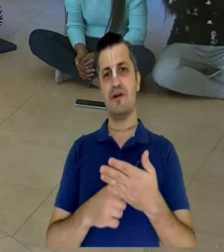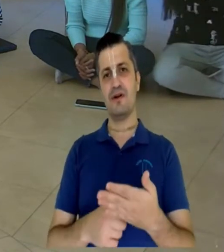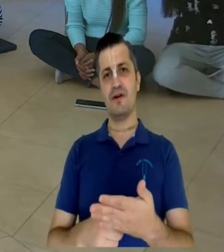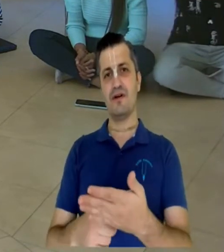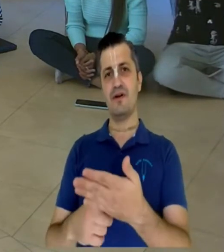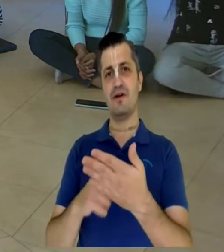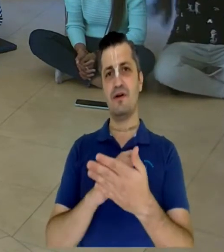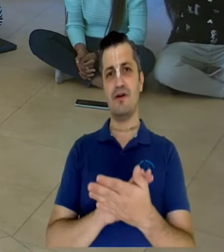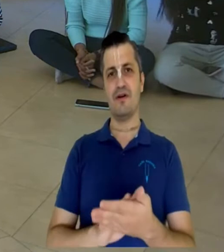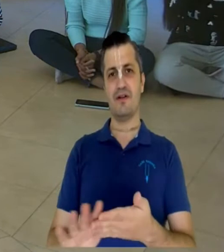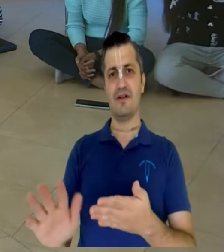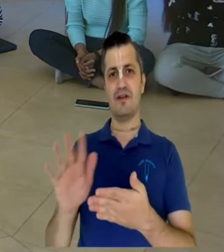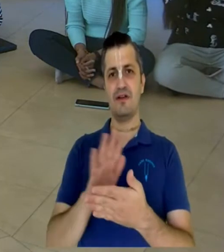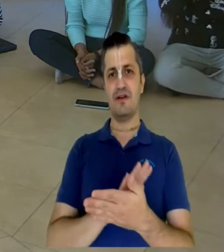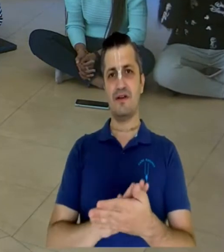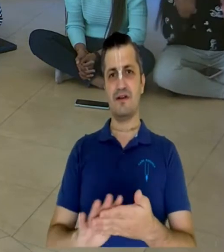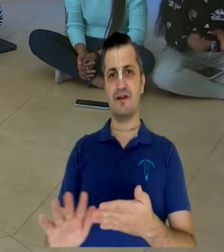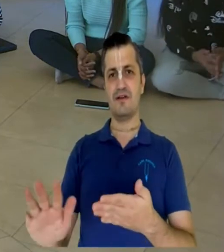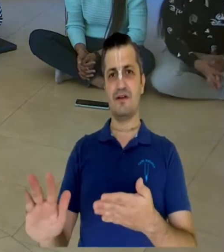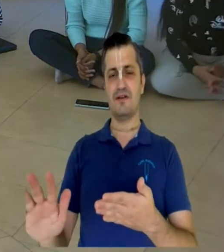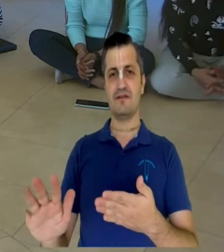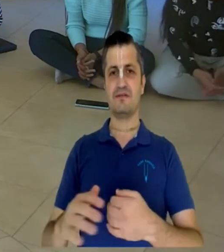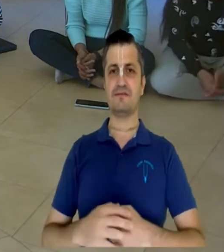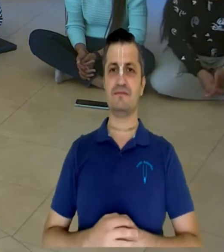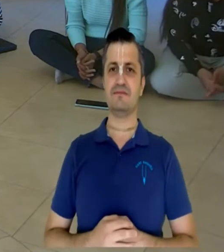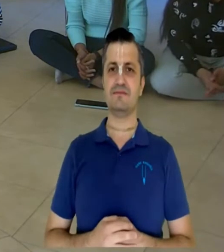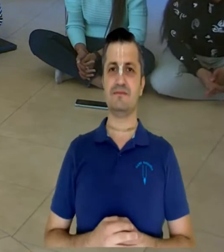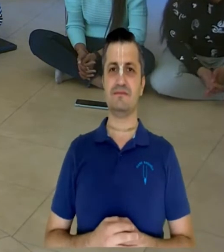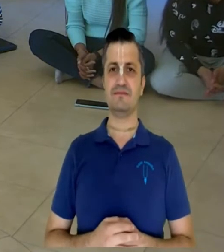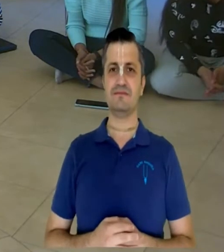Rama Rama Hare Hare